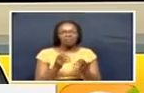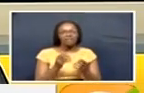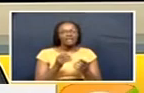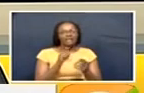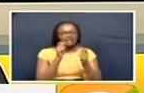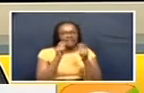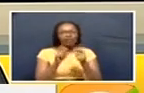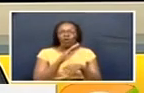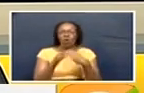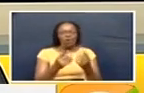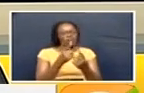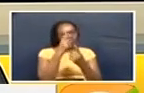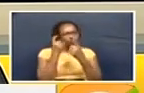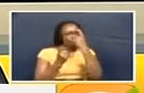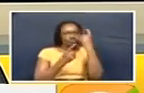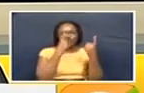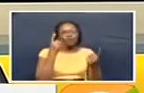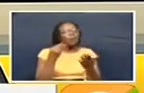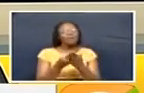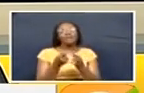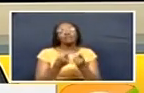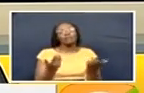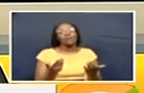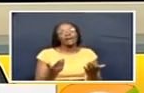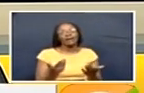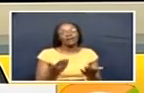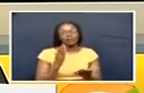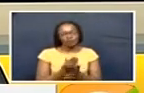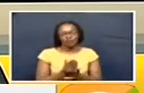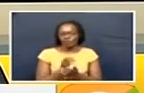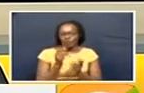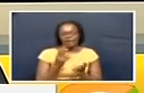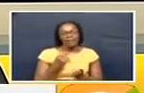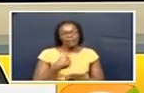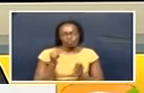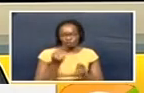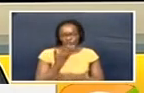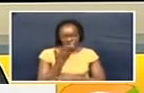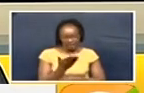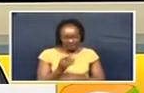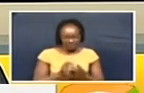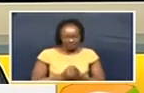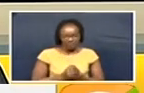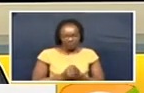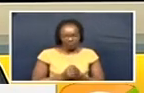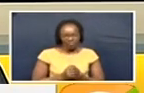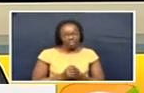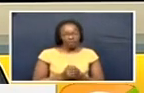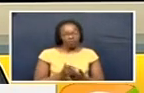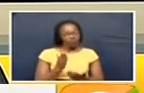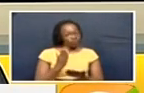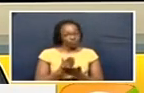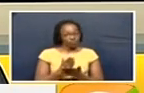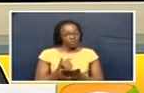I was hoping I wouldn't hear it tonight, but here it is. So I think we'll just address it. Like I said, Lillian, I have been